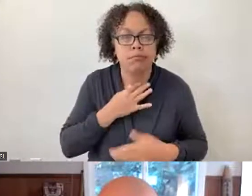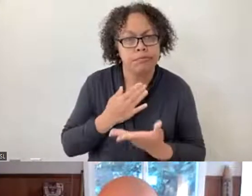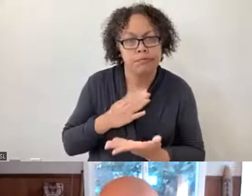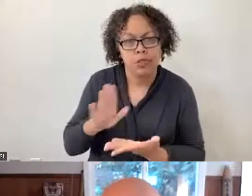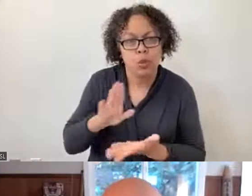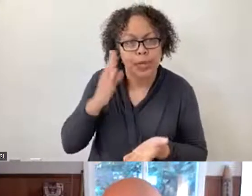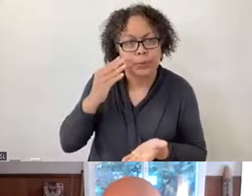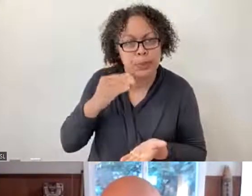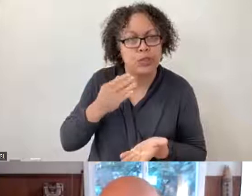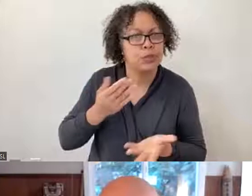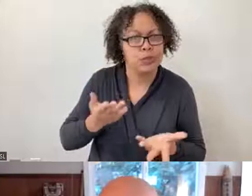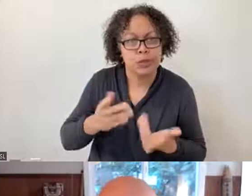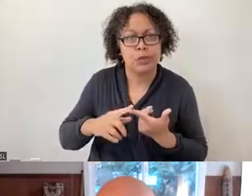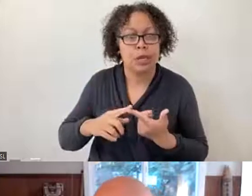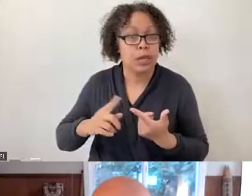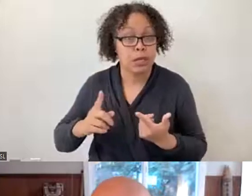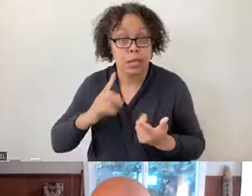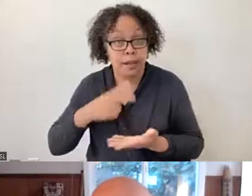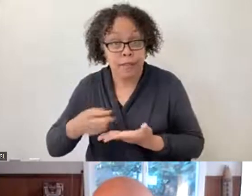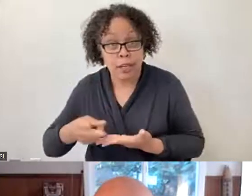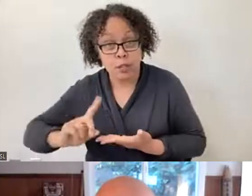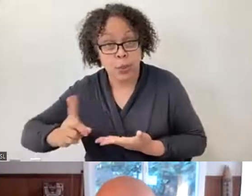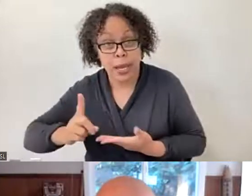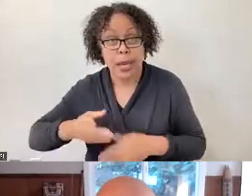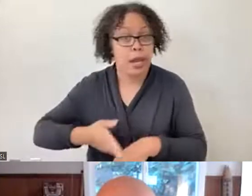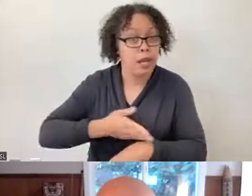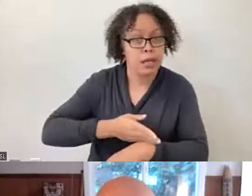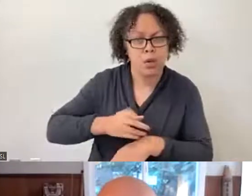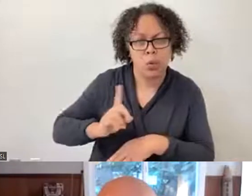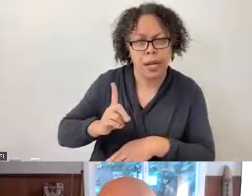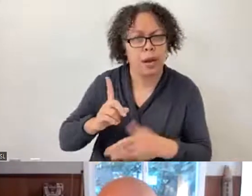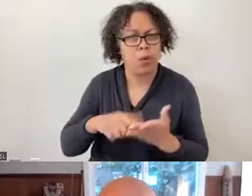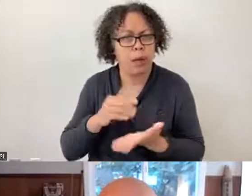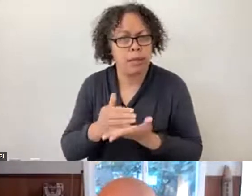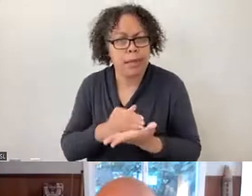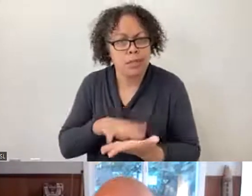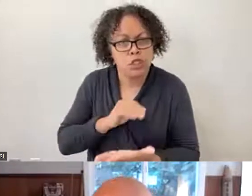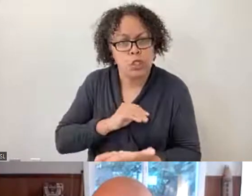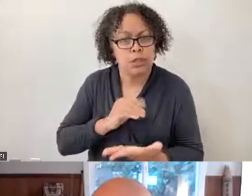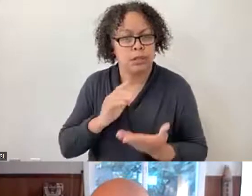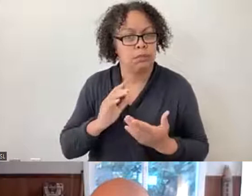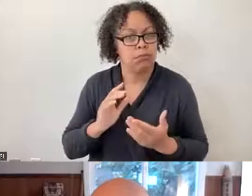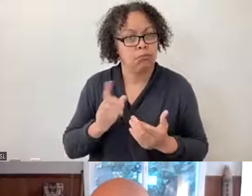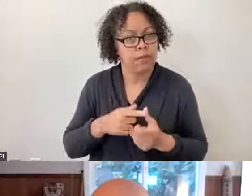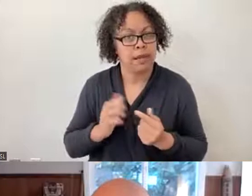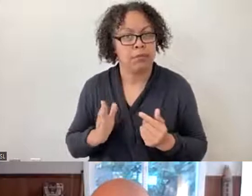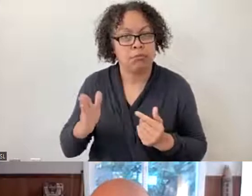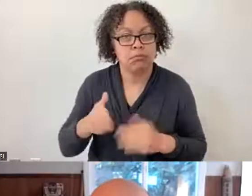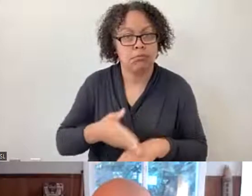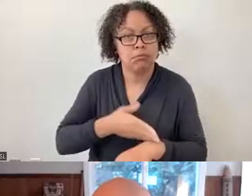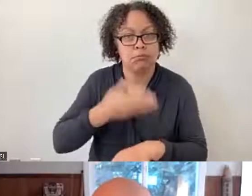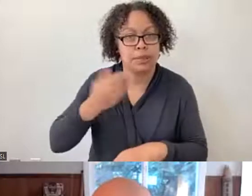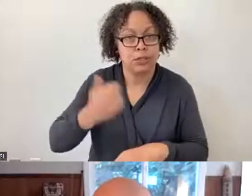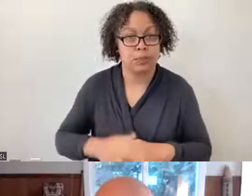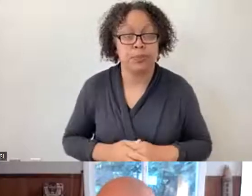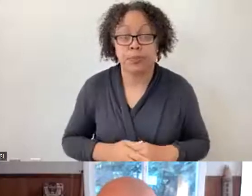been and where things had broken down and what lessons we could learn about how to actually do this correctly. Rebecca, do you want